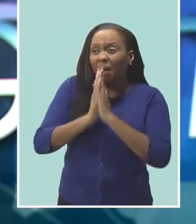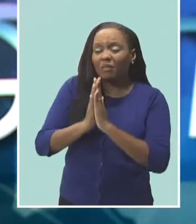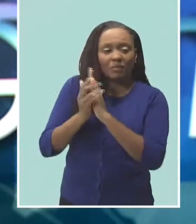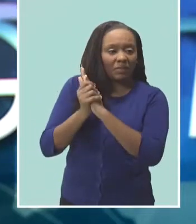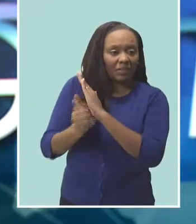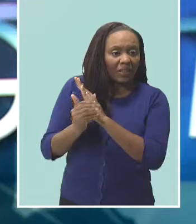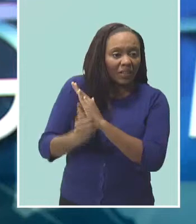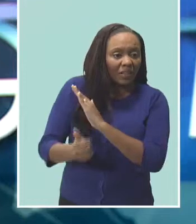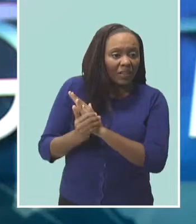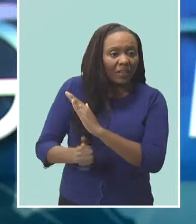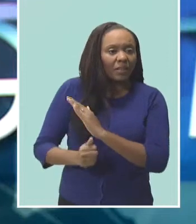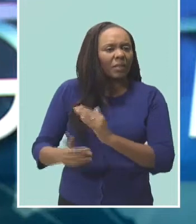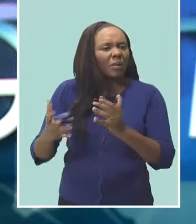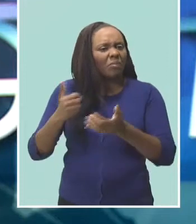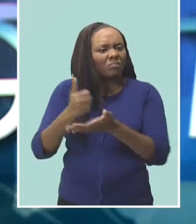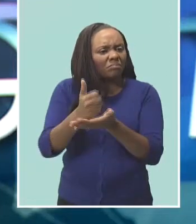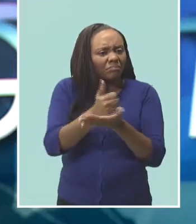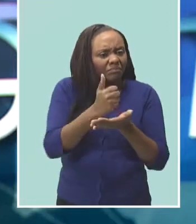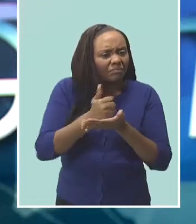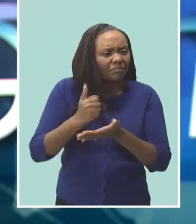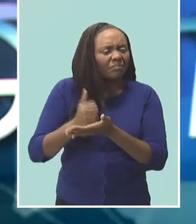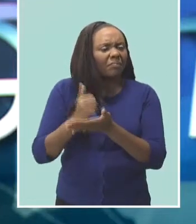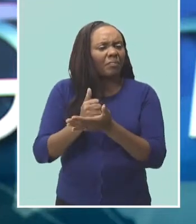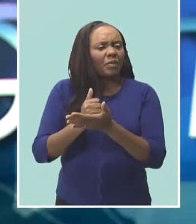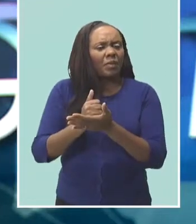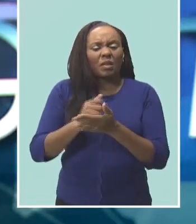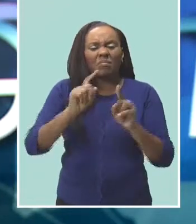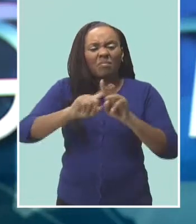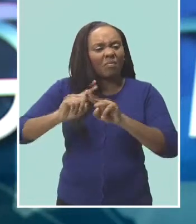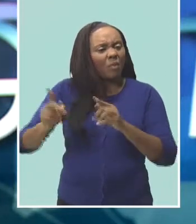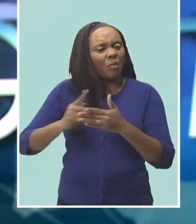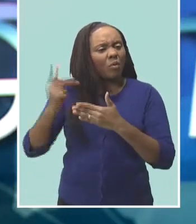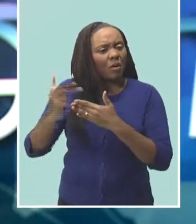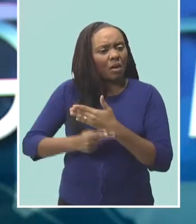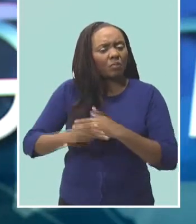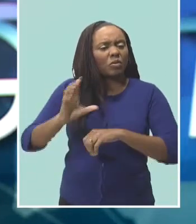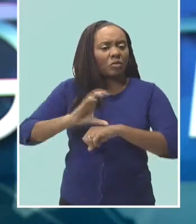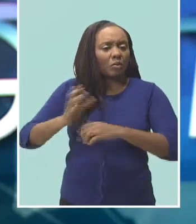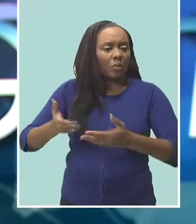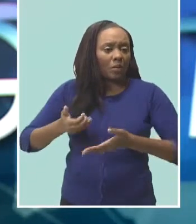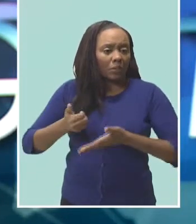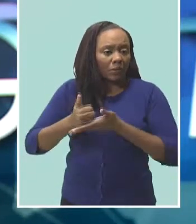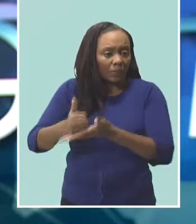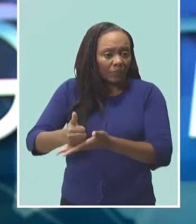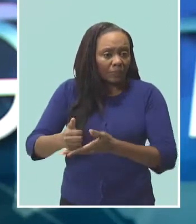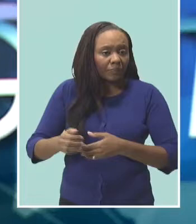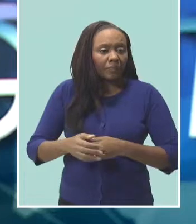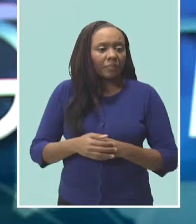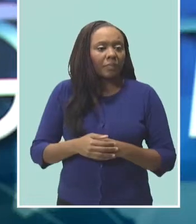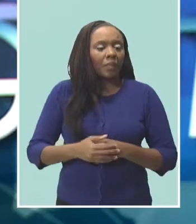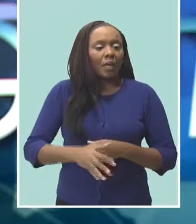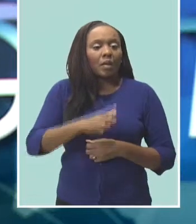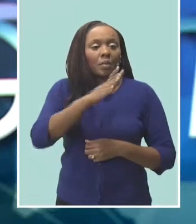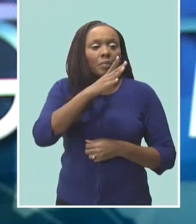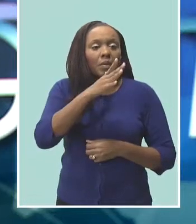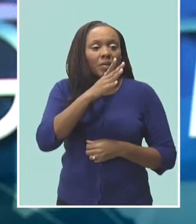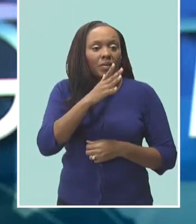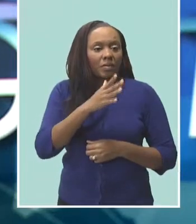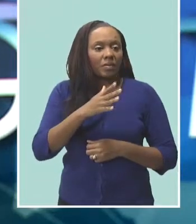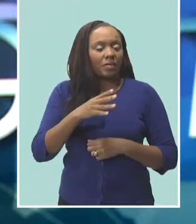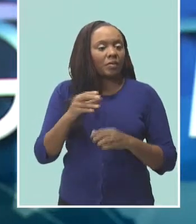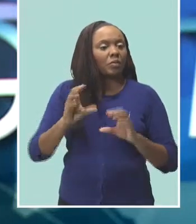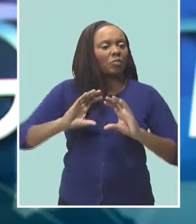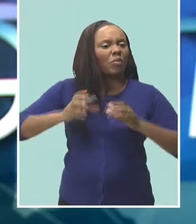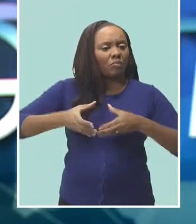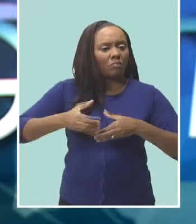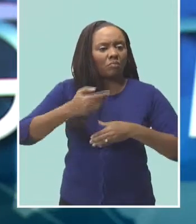it stands ready to assist through its various programs. Well, Mothers Union Diocesan President Sister Joycelyn Seeley says